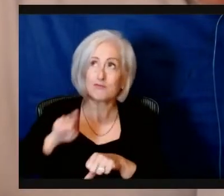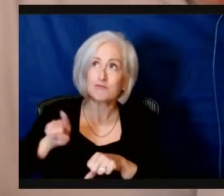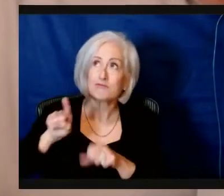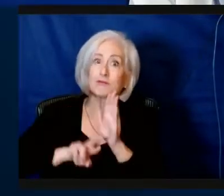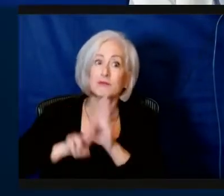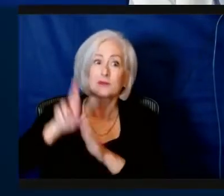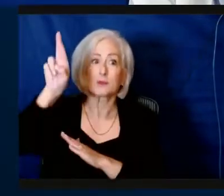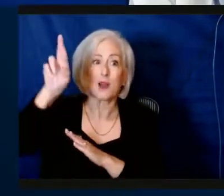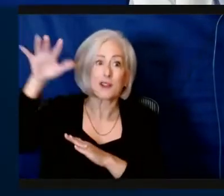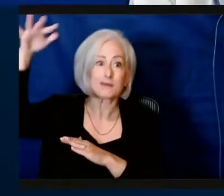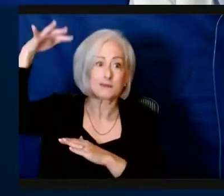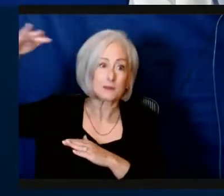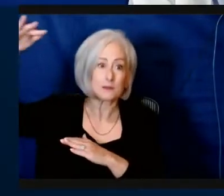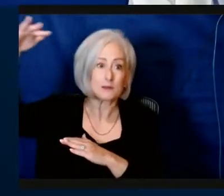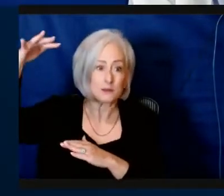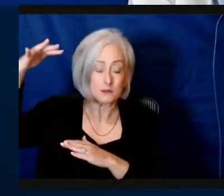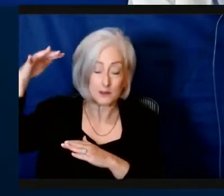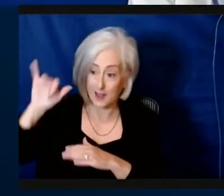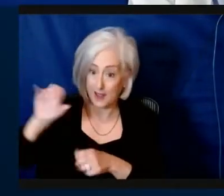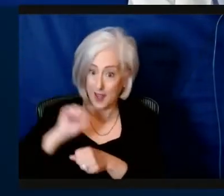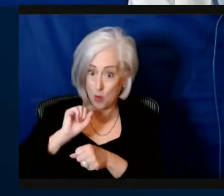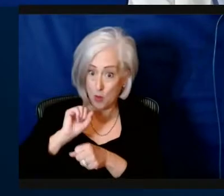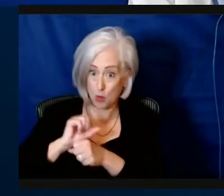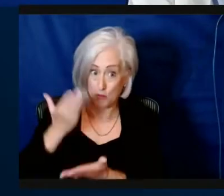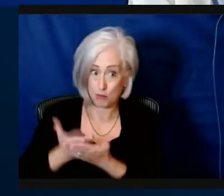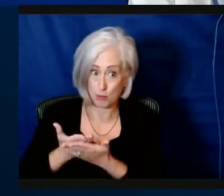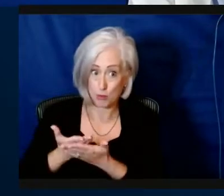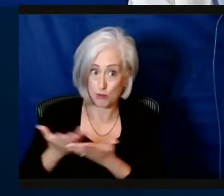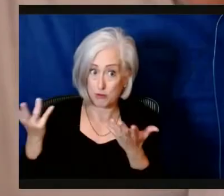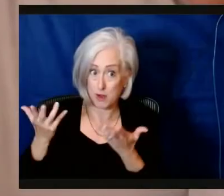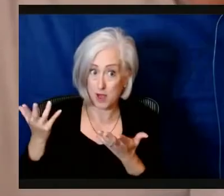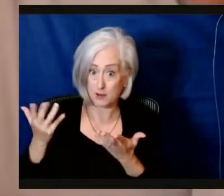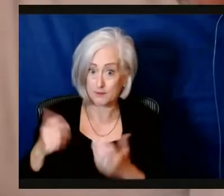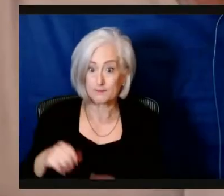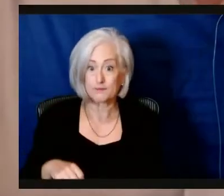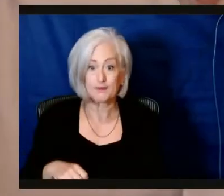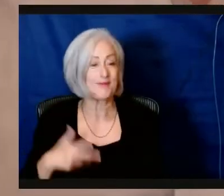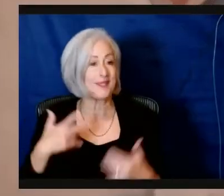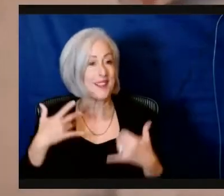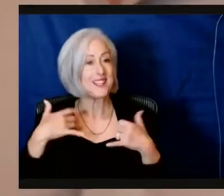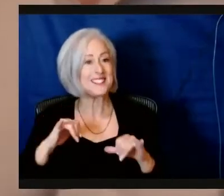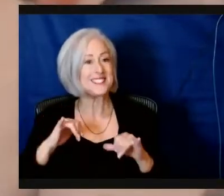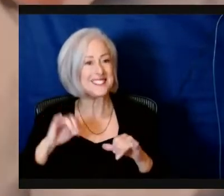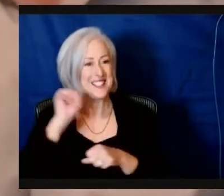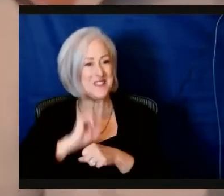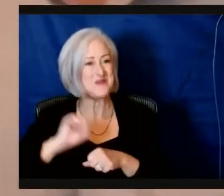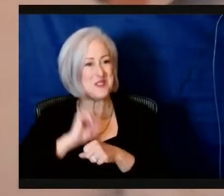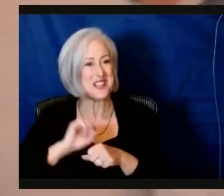Did it work? Did the research prove? So we're still working on that. So we